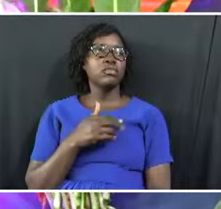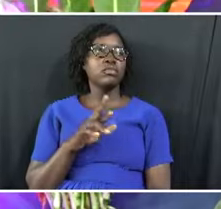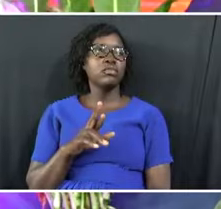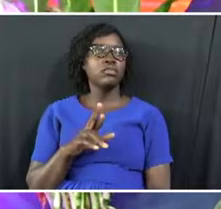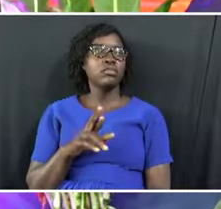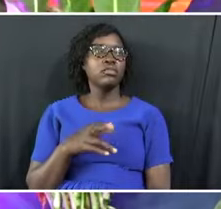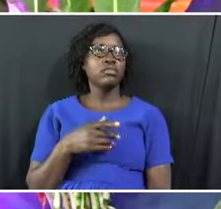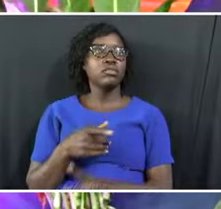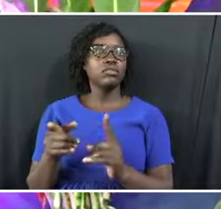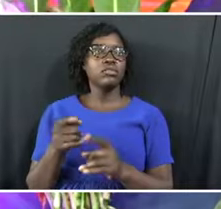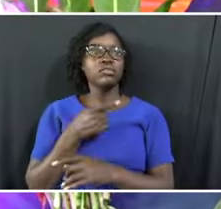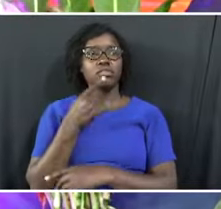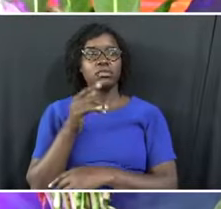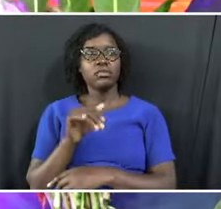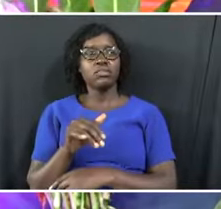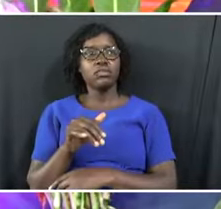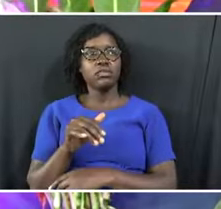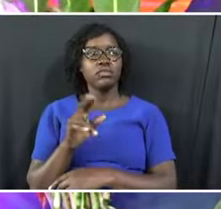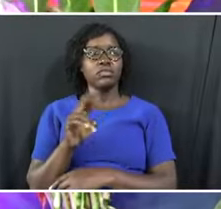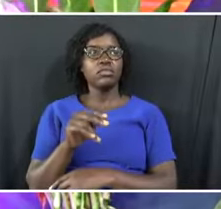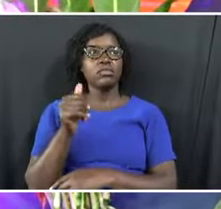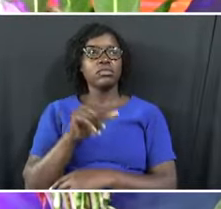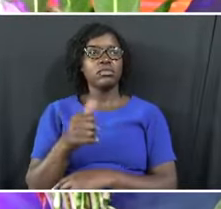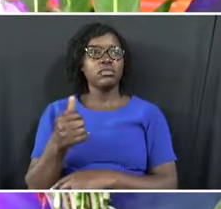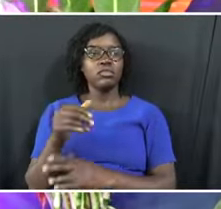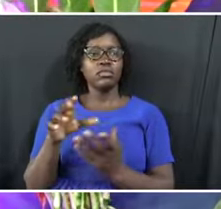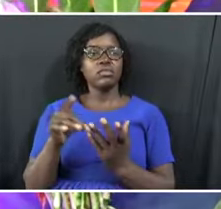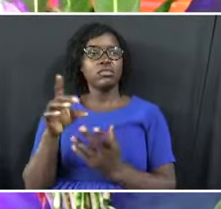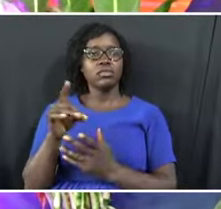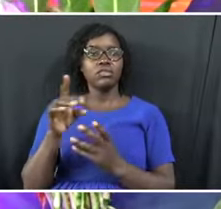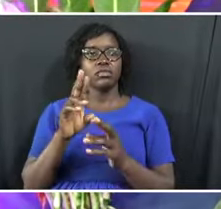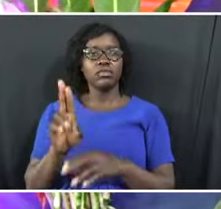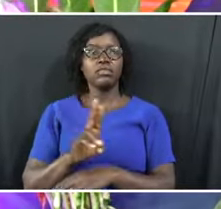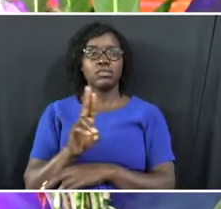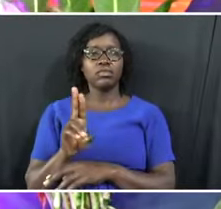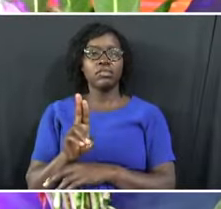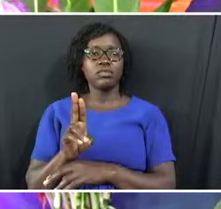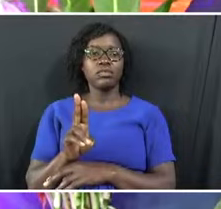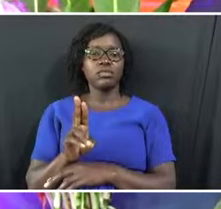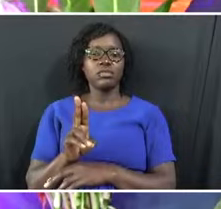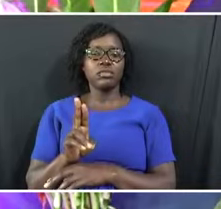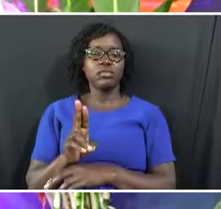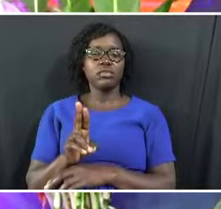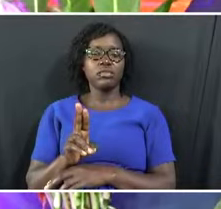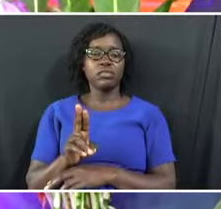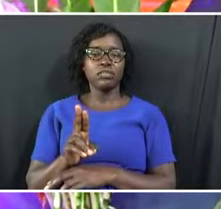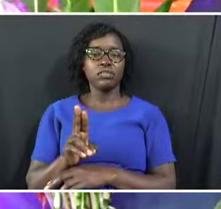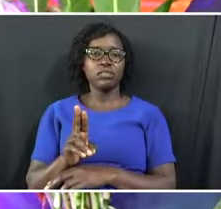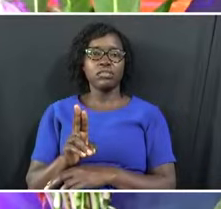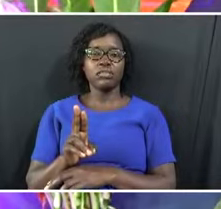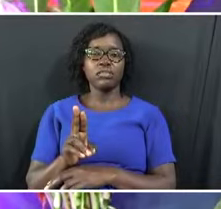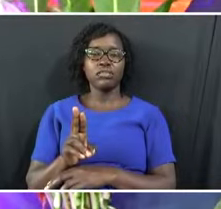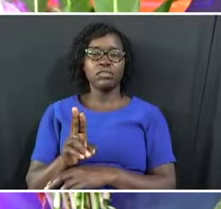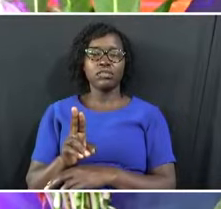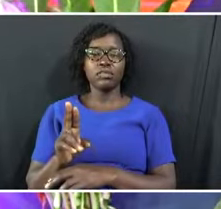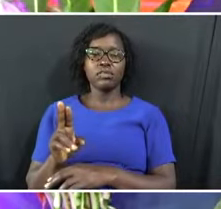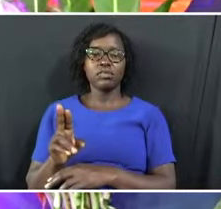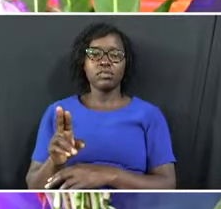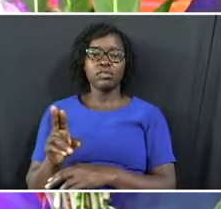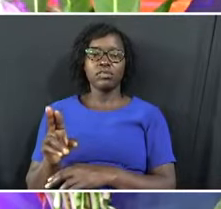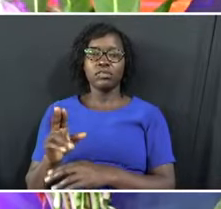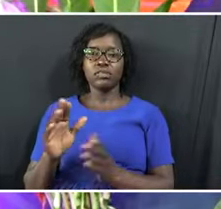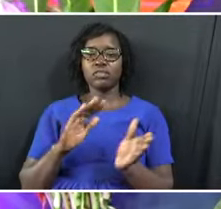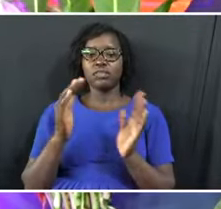you want to say there is no another option you could have used to approach God the way you want to